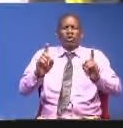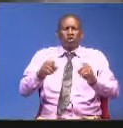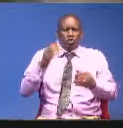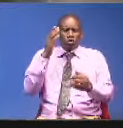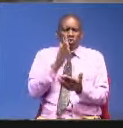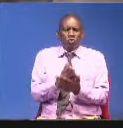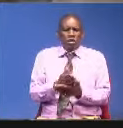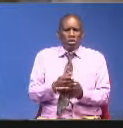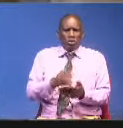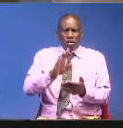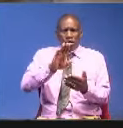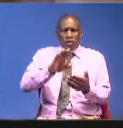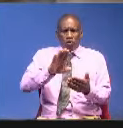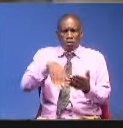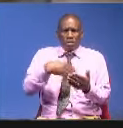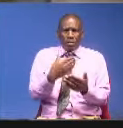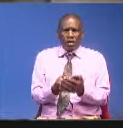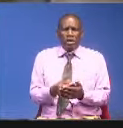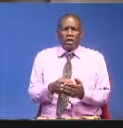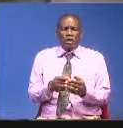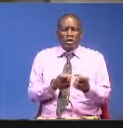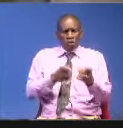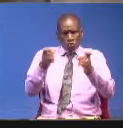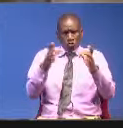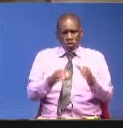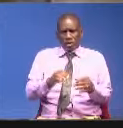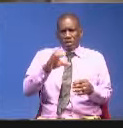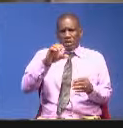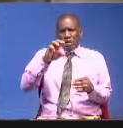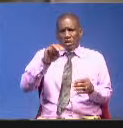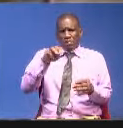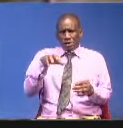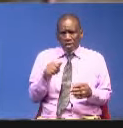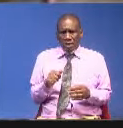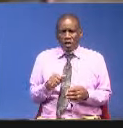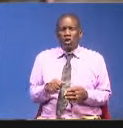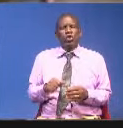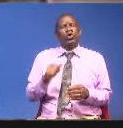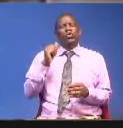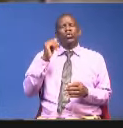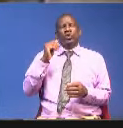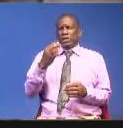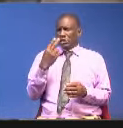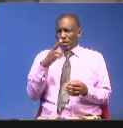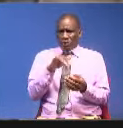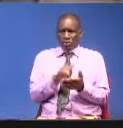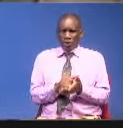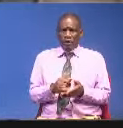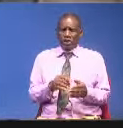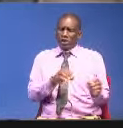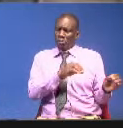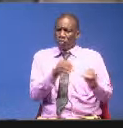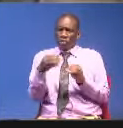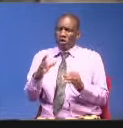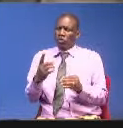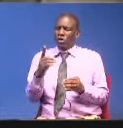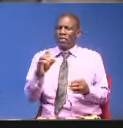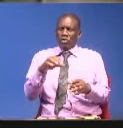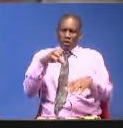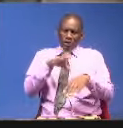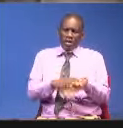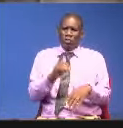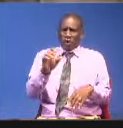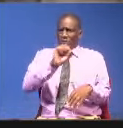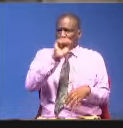applicable? The regulator, the CMA, you realize that they are taking away 1% not